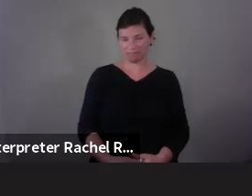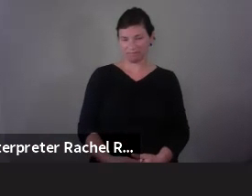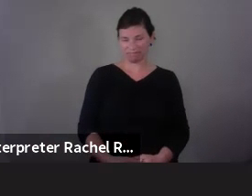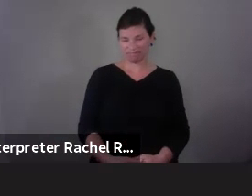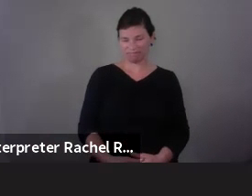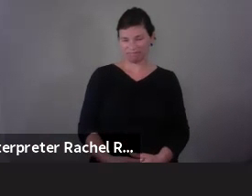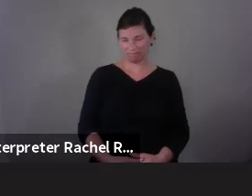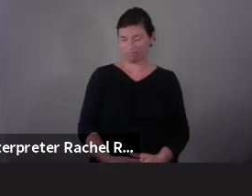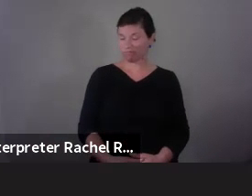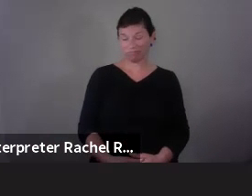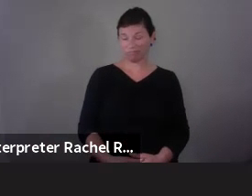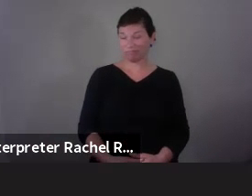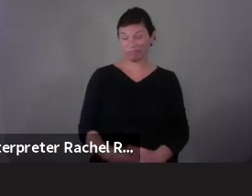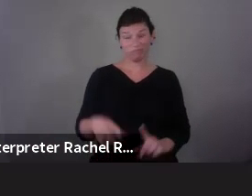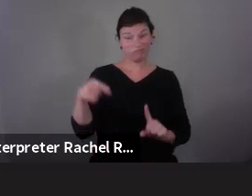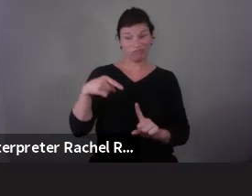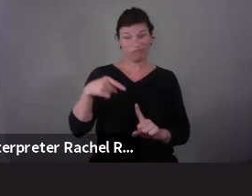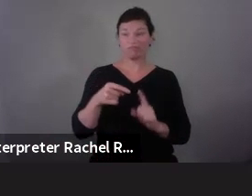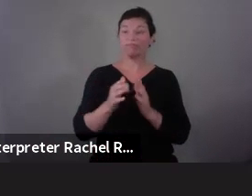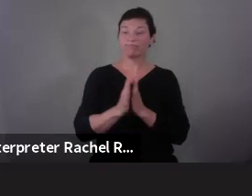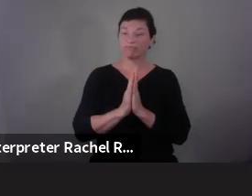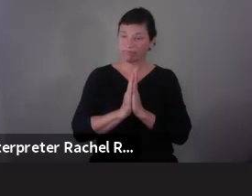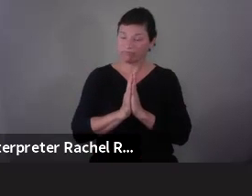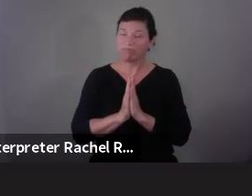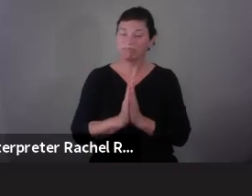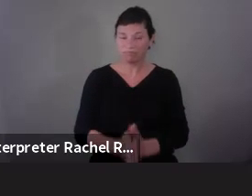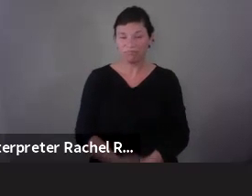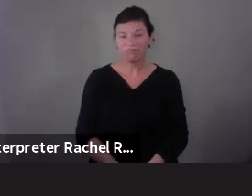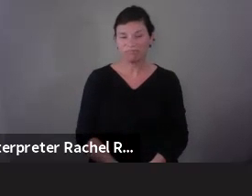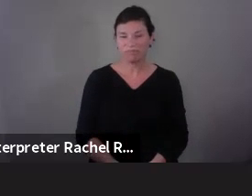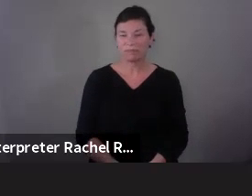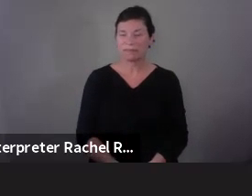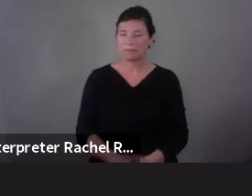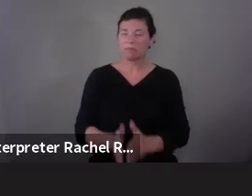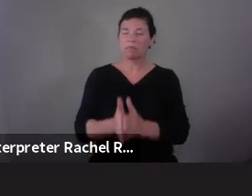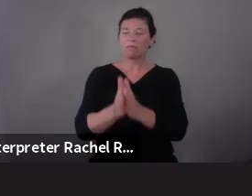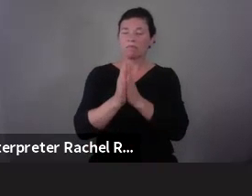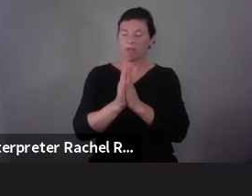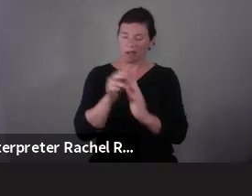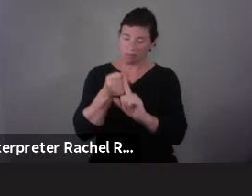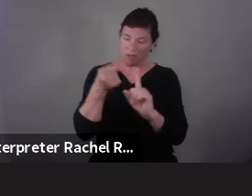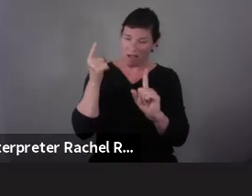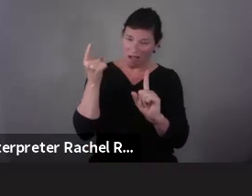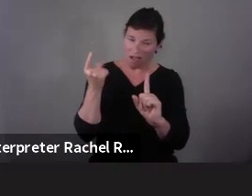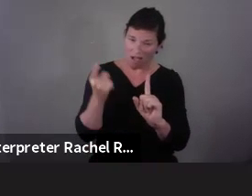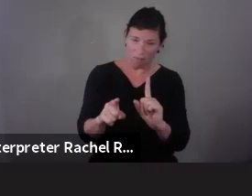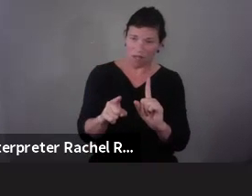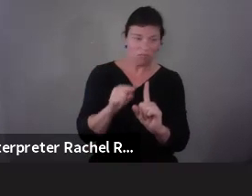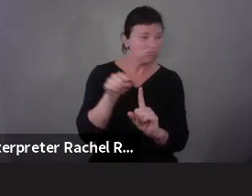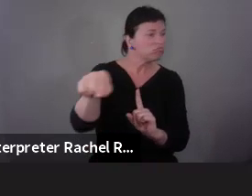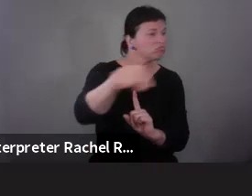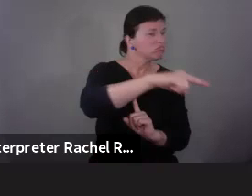It just starts with prayer, because in that moment it's happening. There's no one there to save